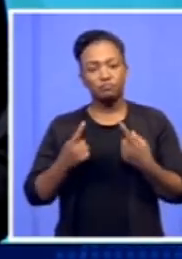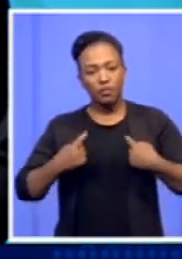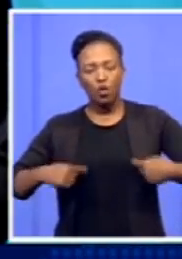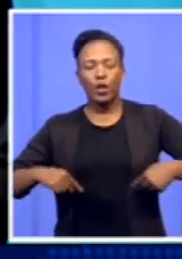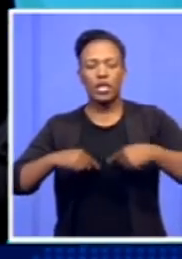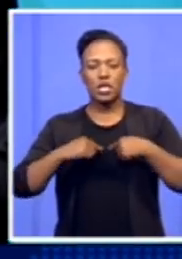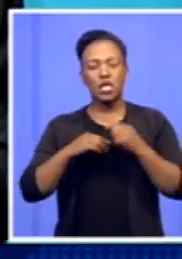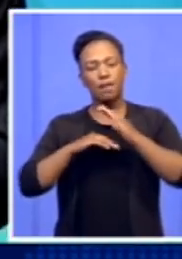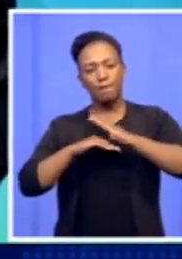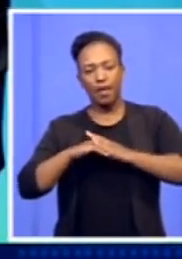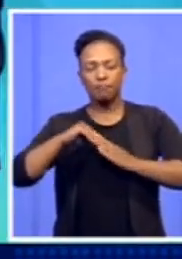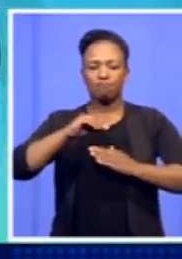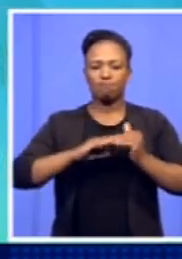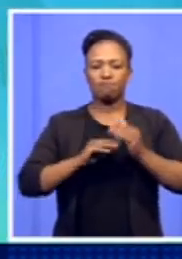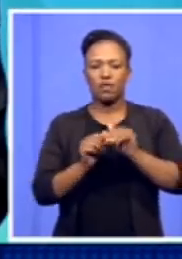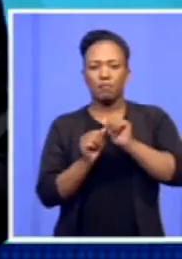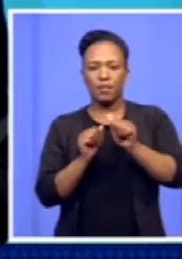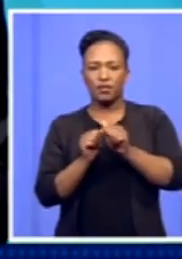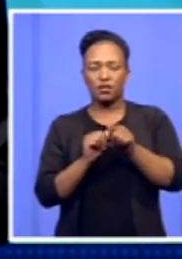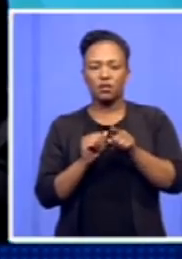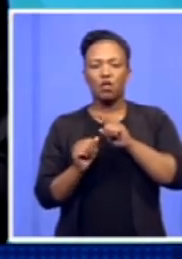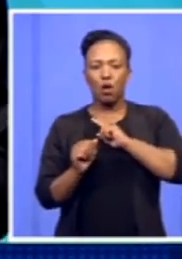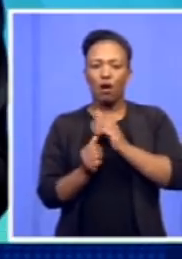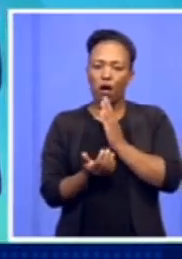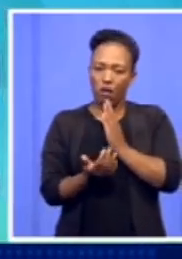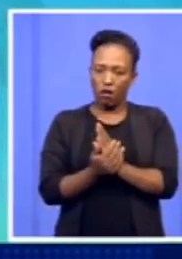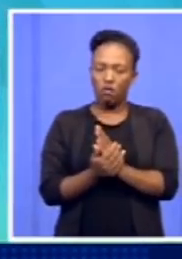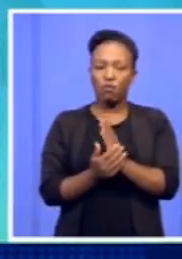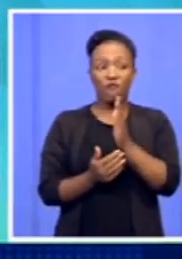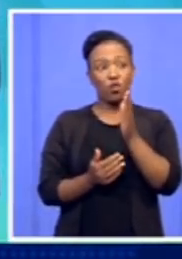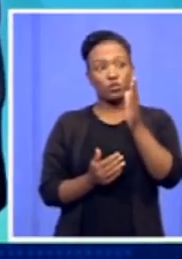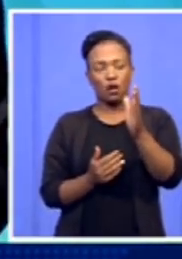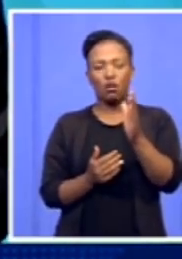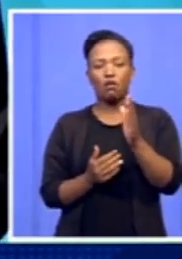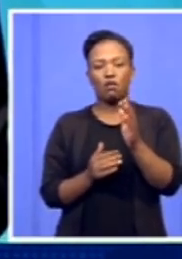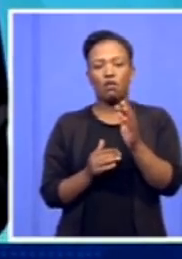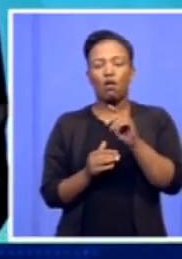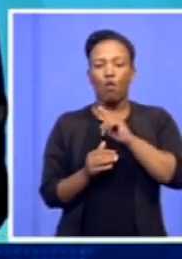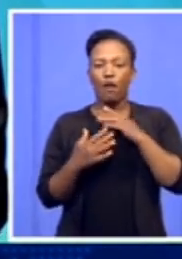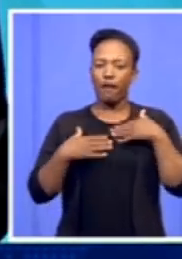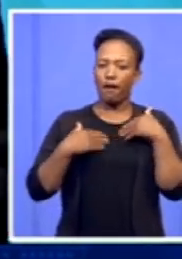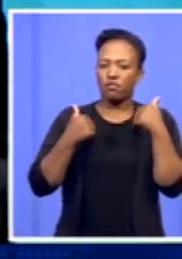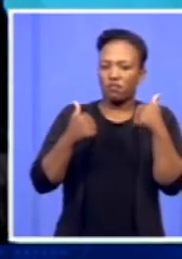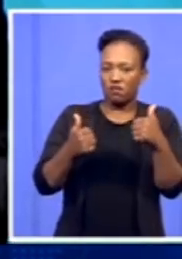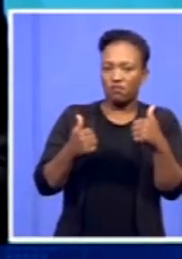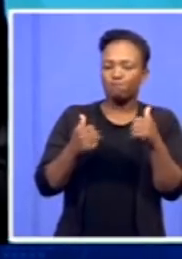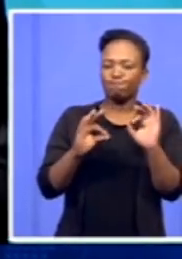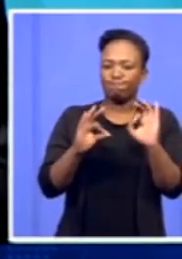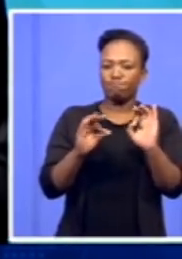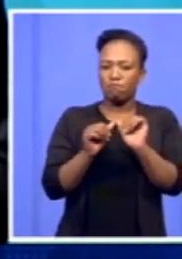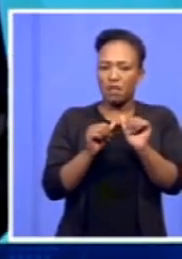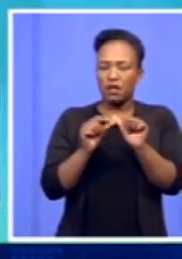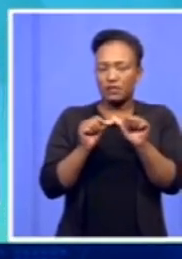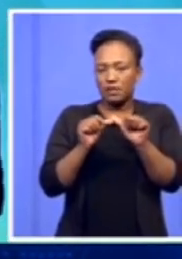effort and guarantee our future generations a healthier and a much more sustainable world. We look forward